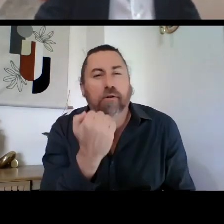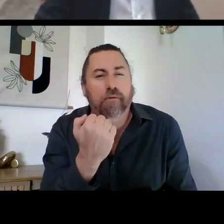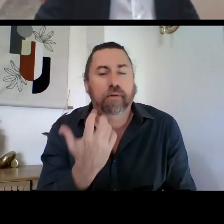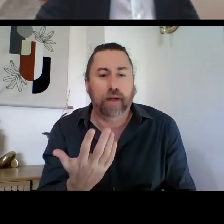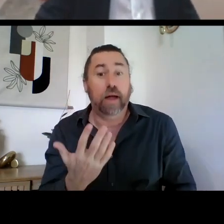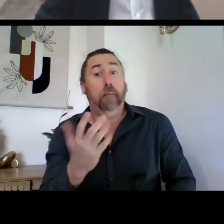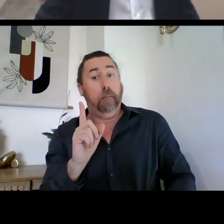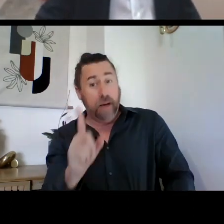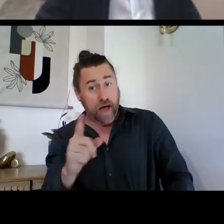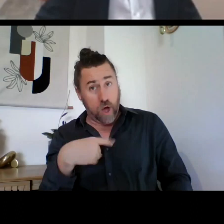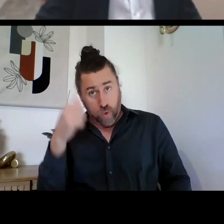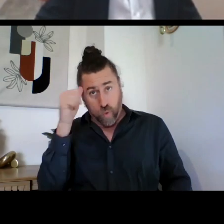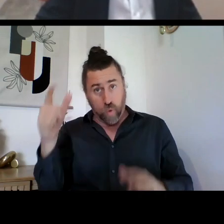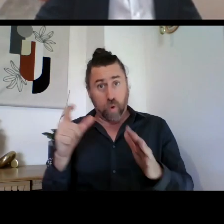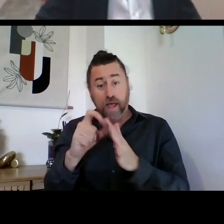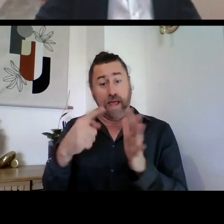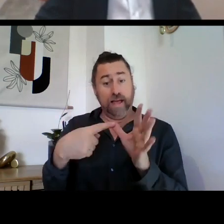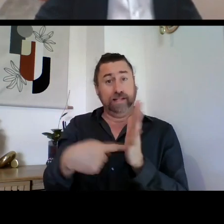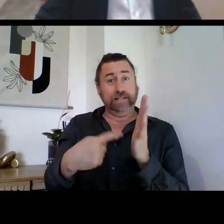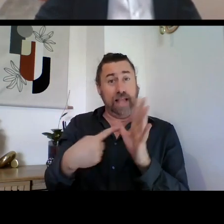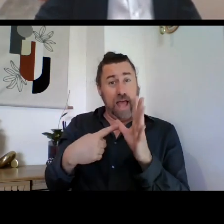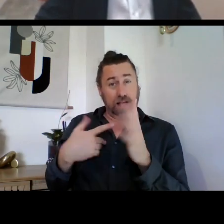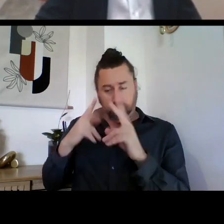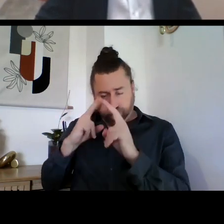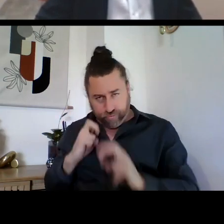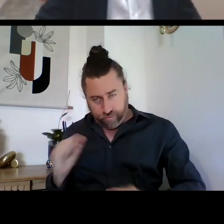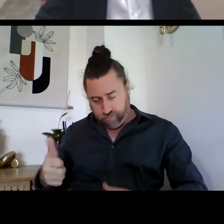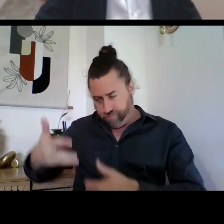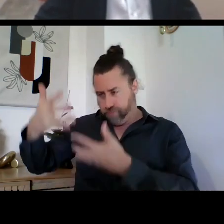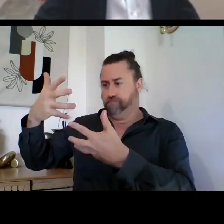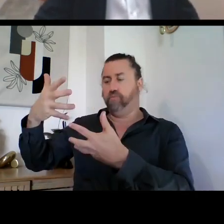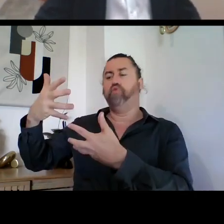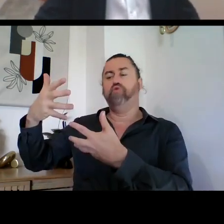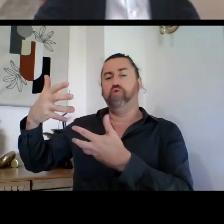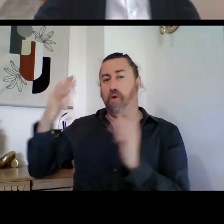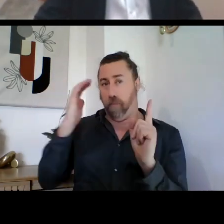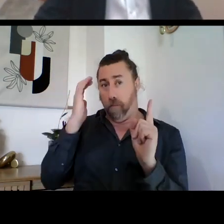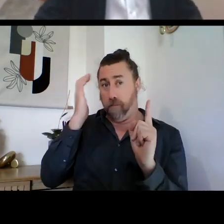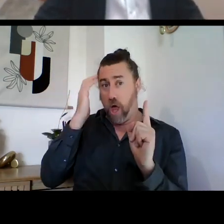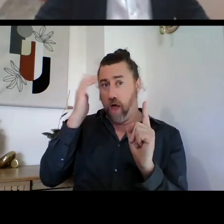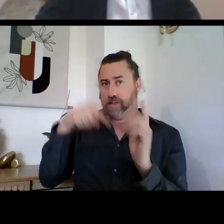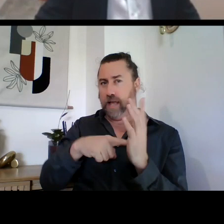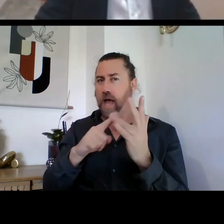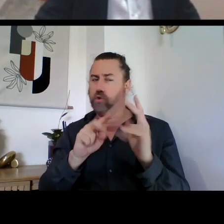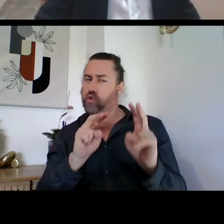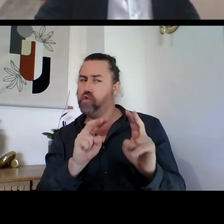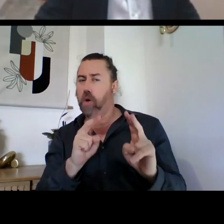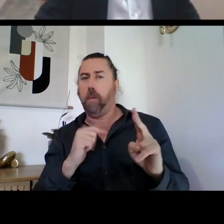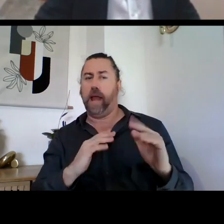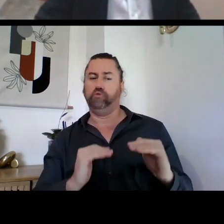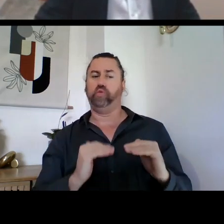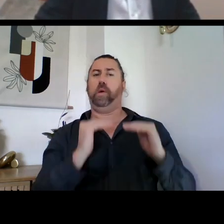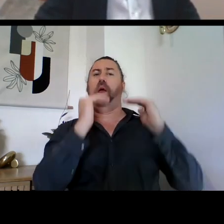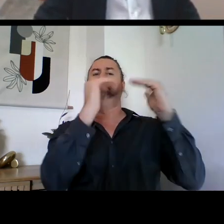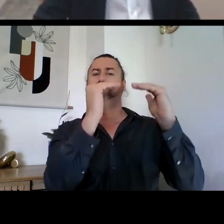from the data set that some of these people may have cognitive issues and that they may need to be in a higher classification. So we're reviewing